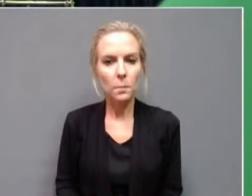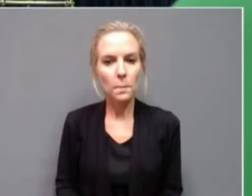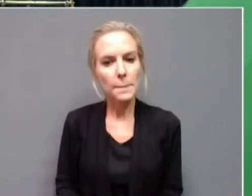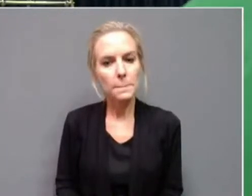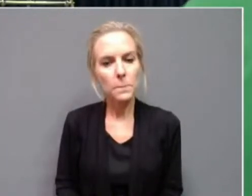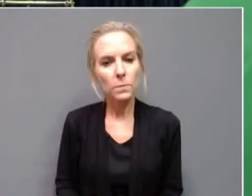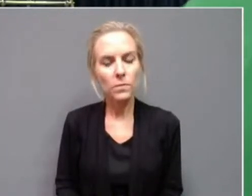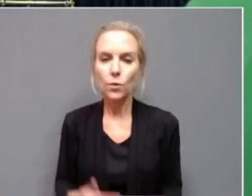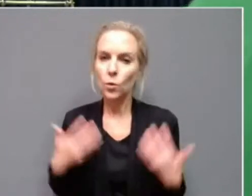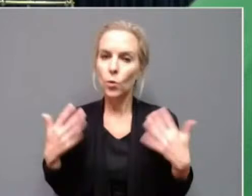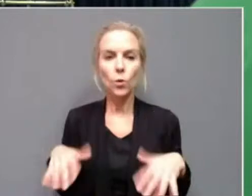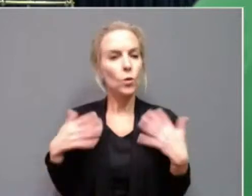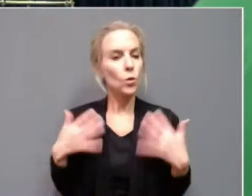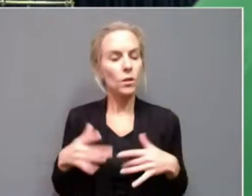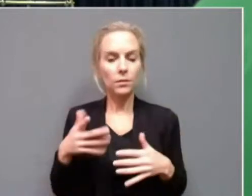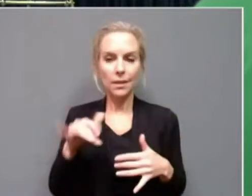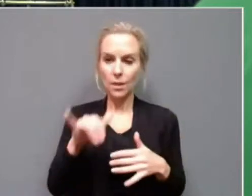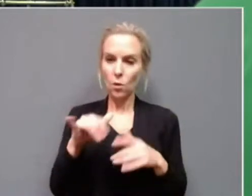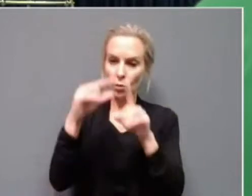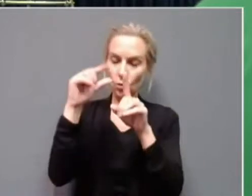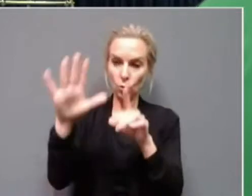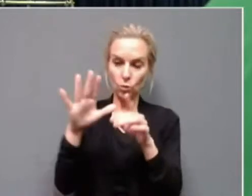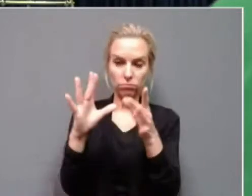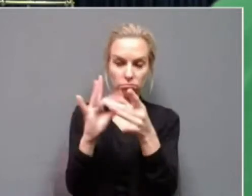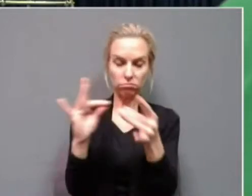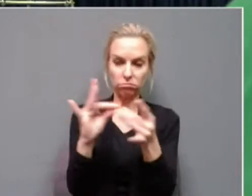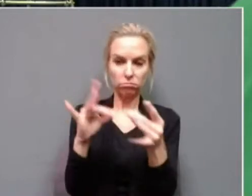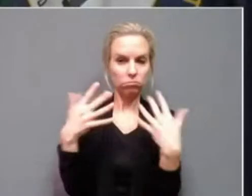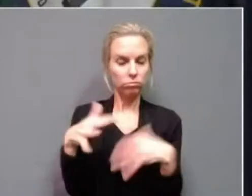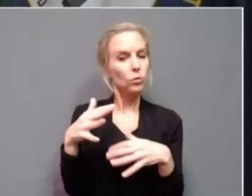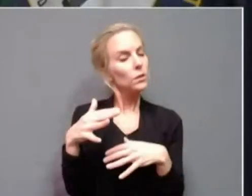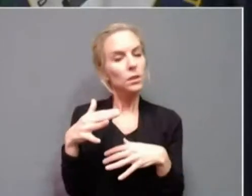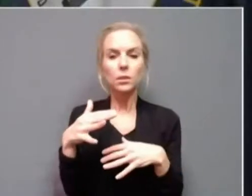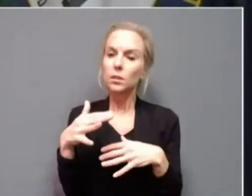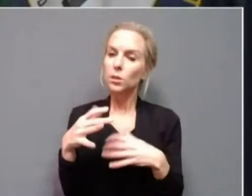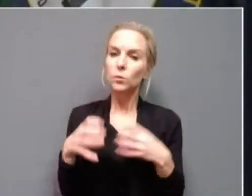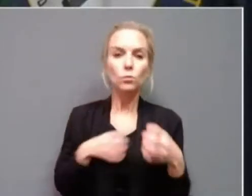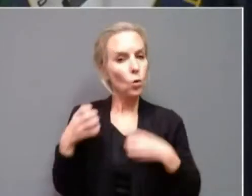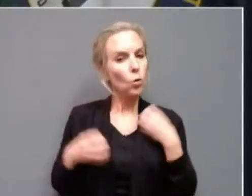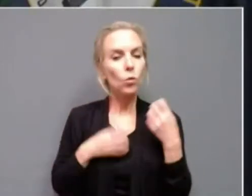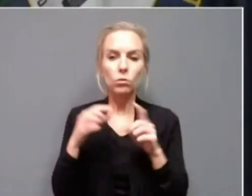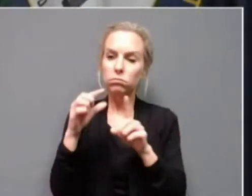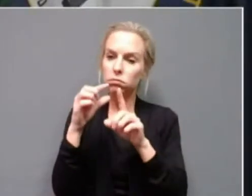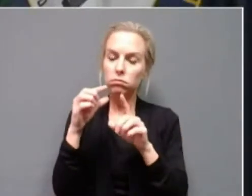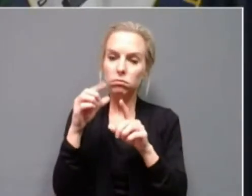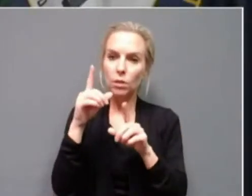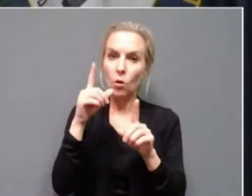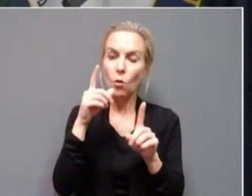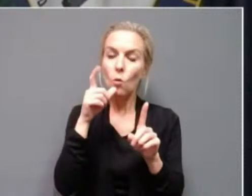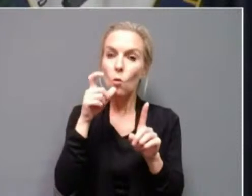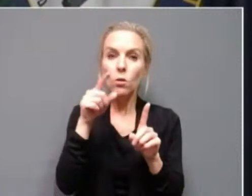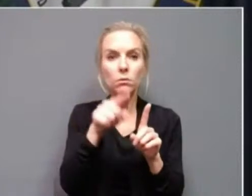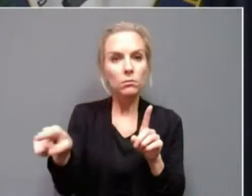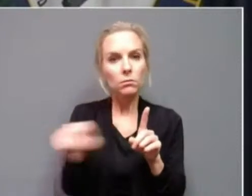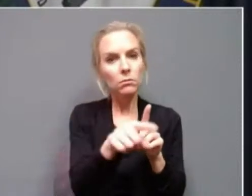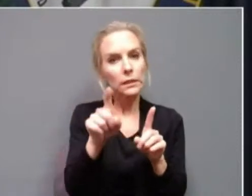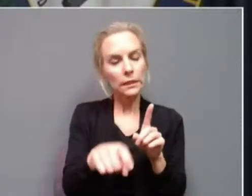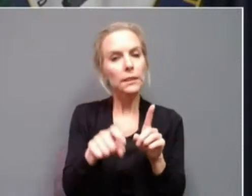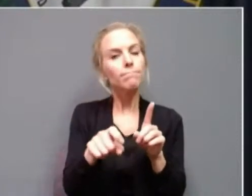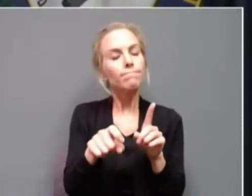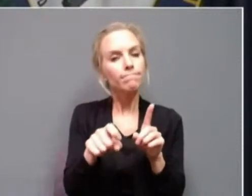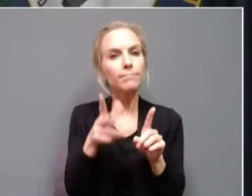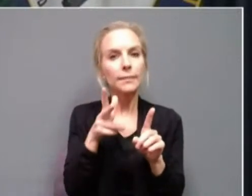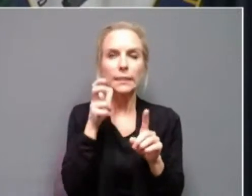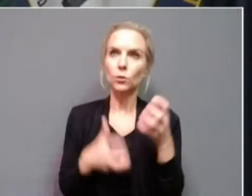Powerful and emotional words that I hope reach those that need to hear them the most. I